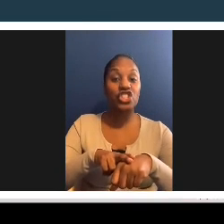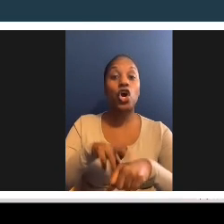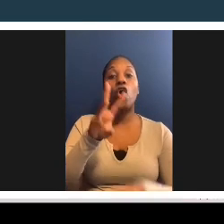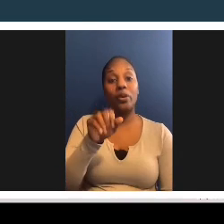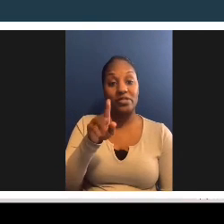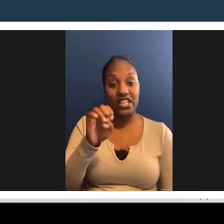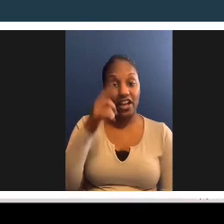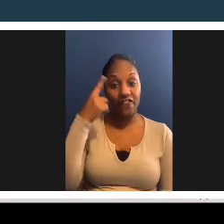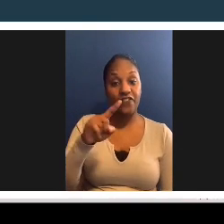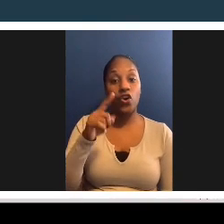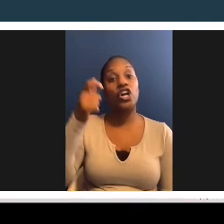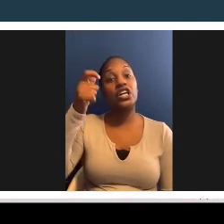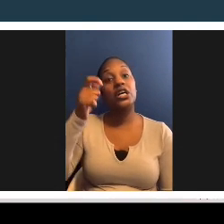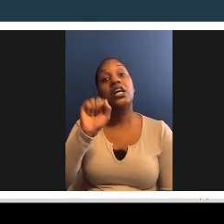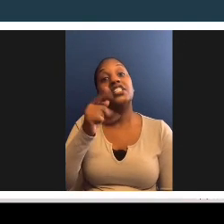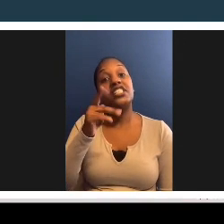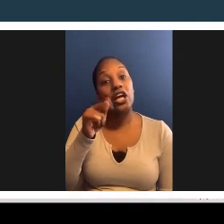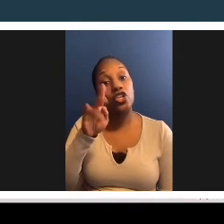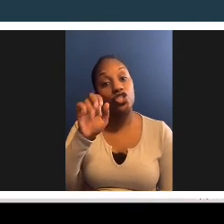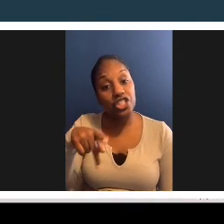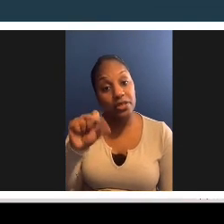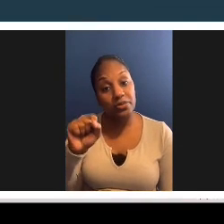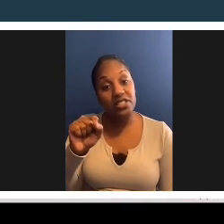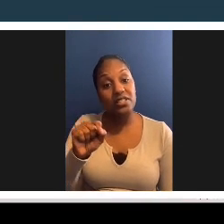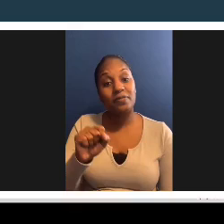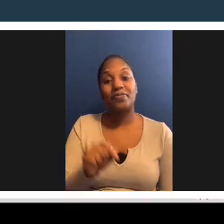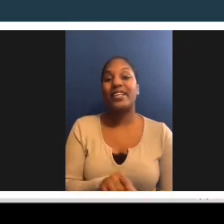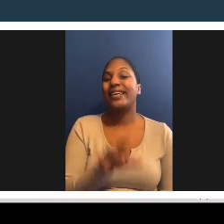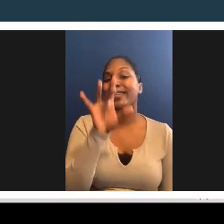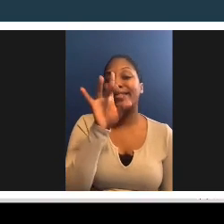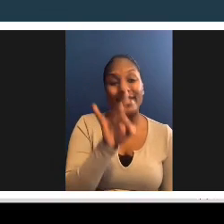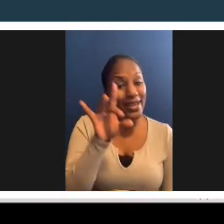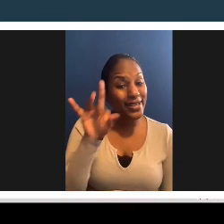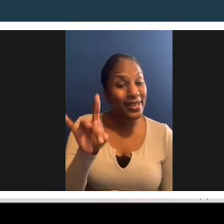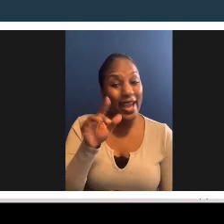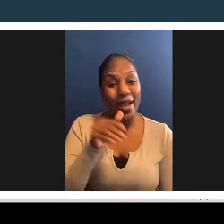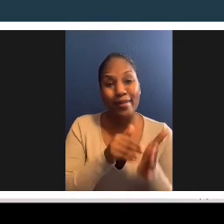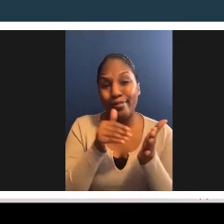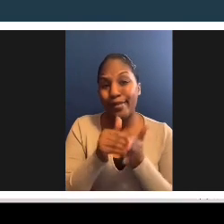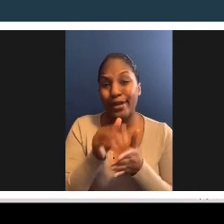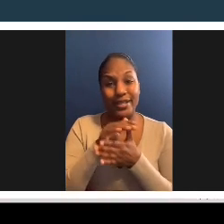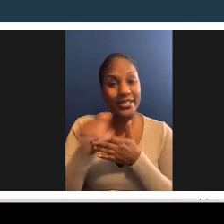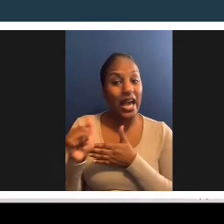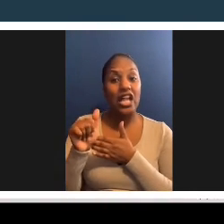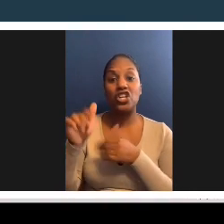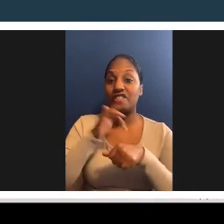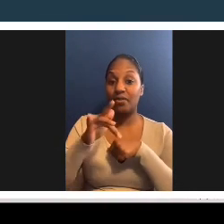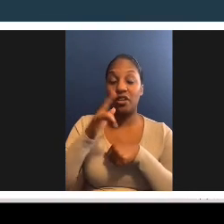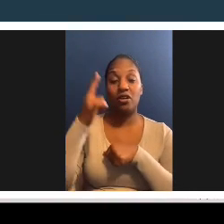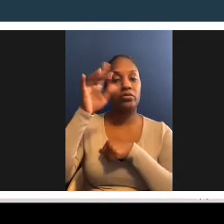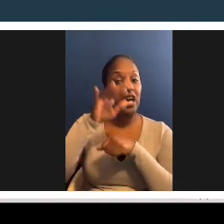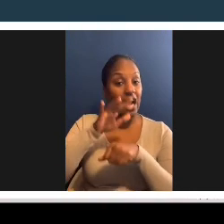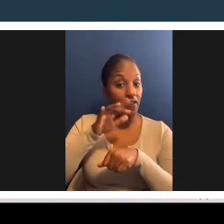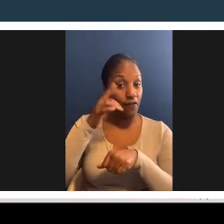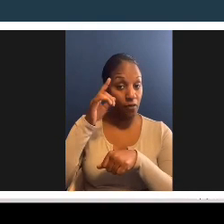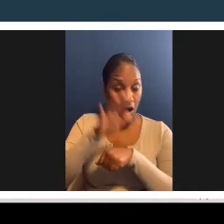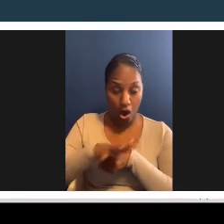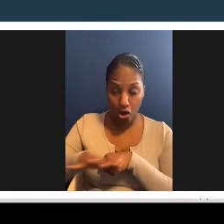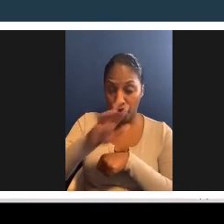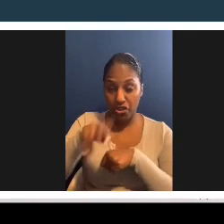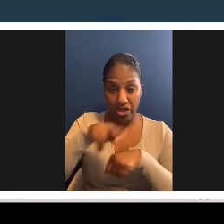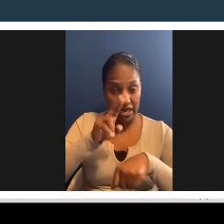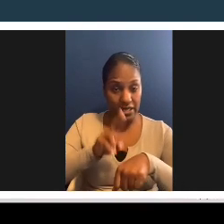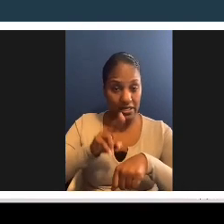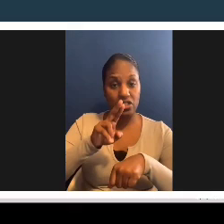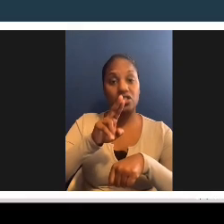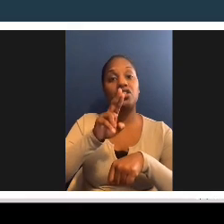for scholarships. There's $88 million available throughout the United States for scholarships. And now you